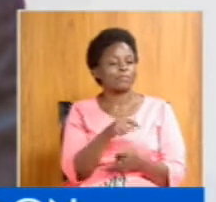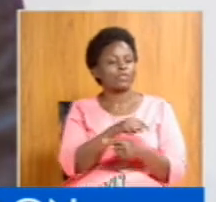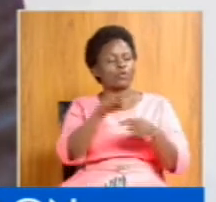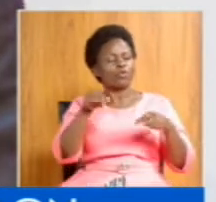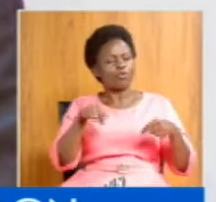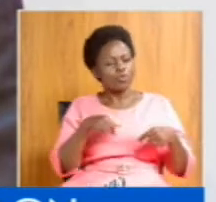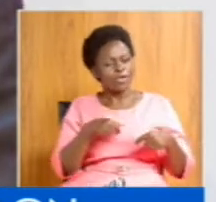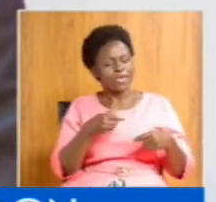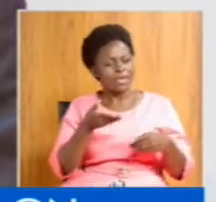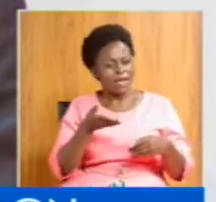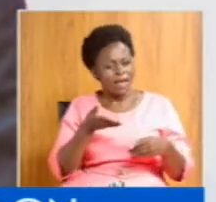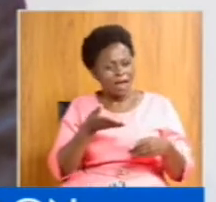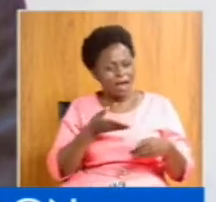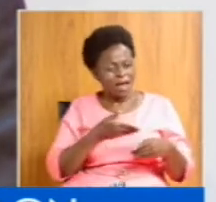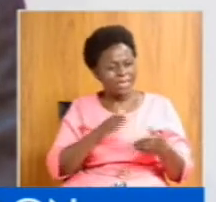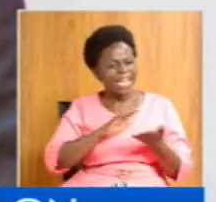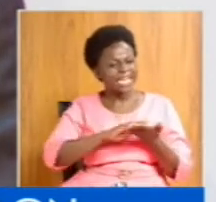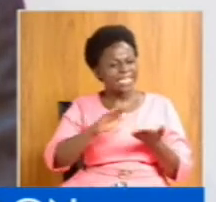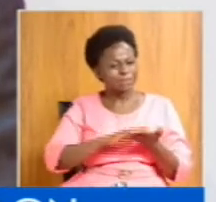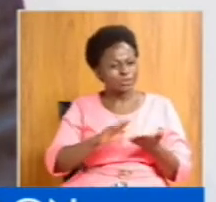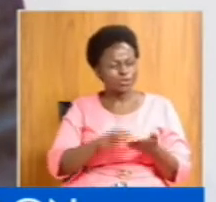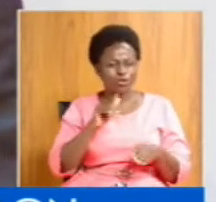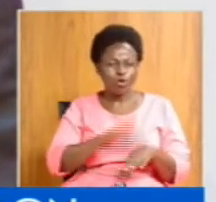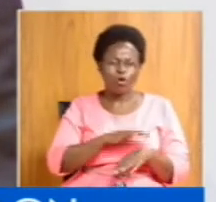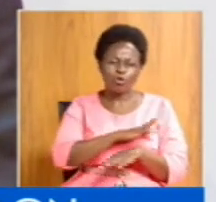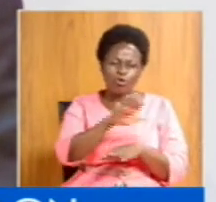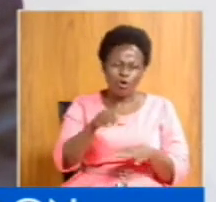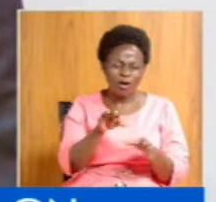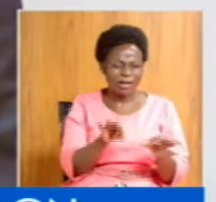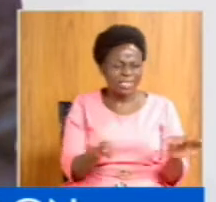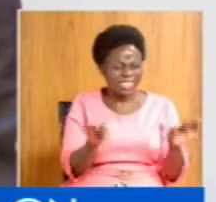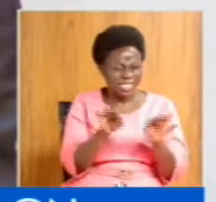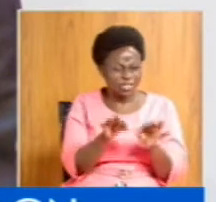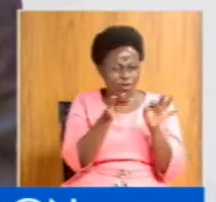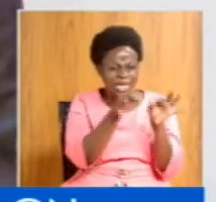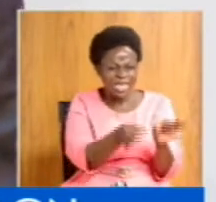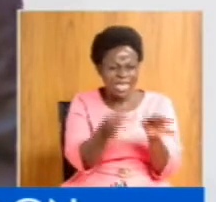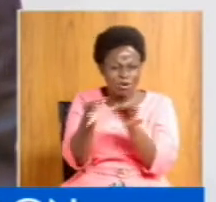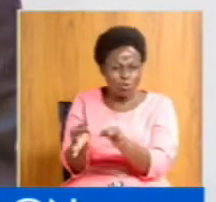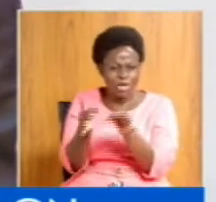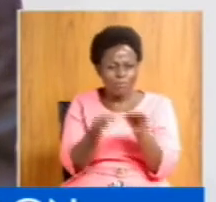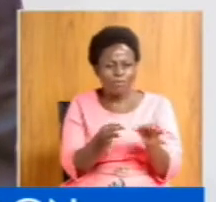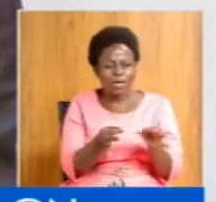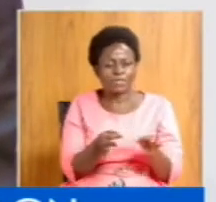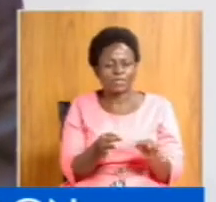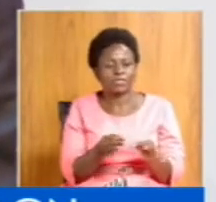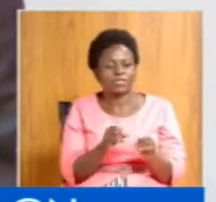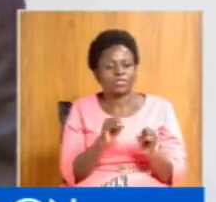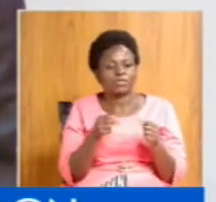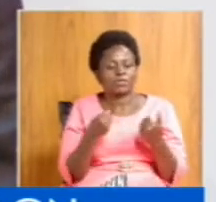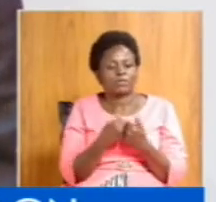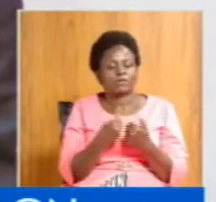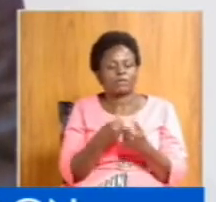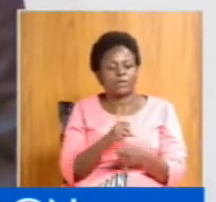have had an exemption on all essential equipment to fight against